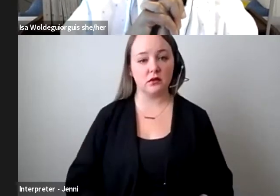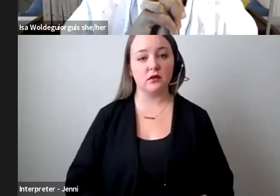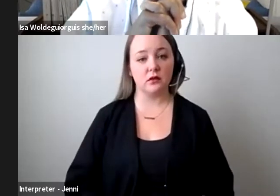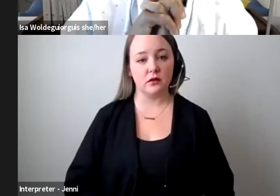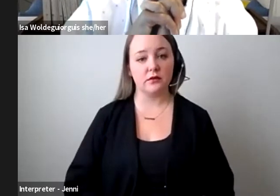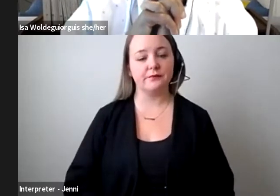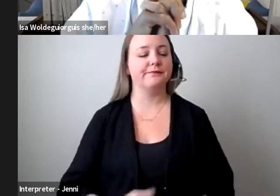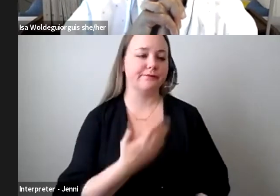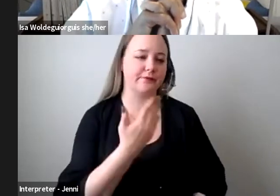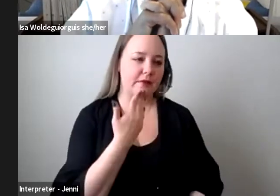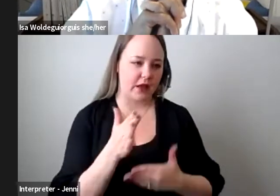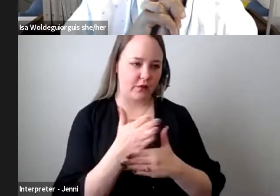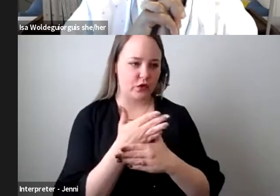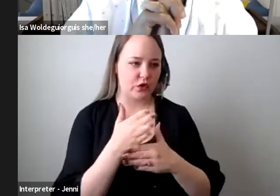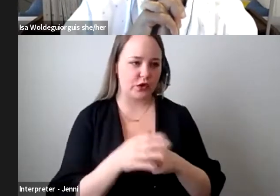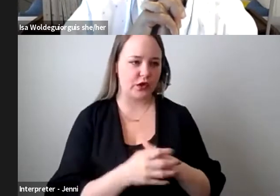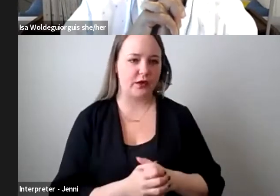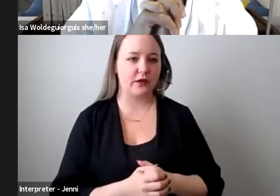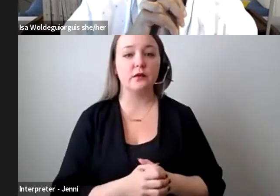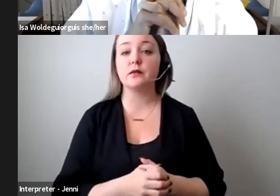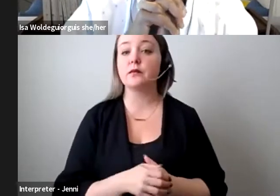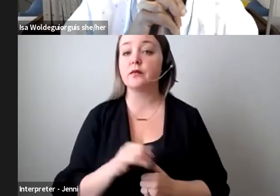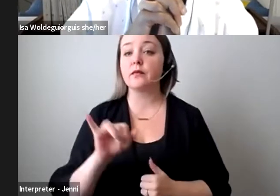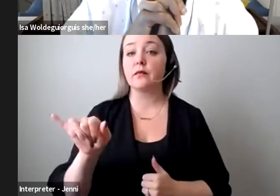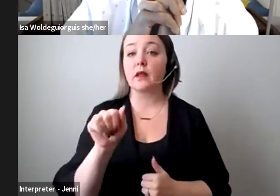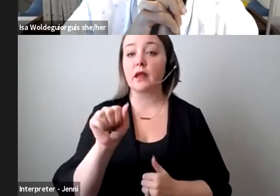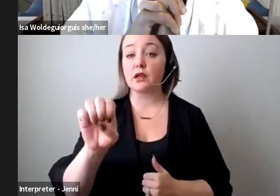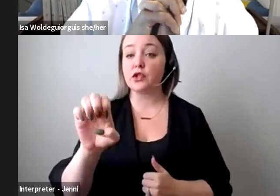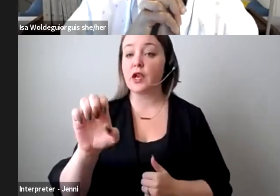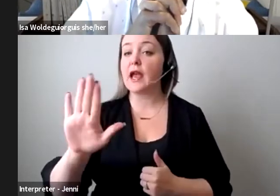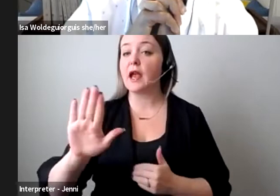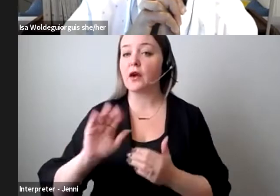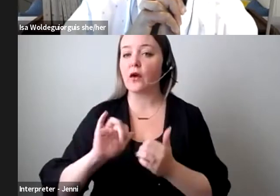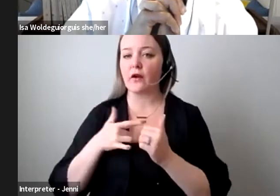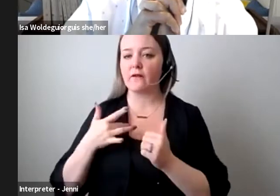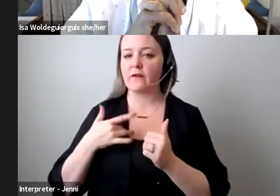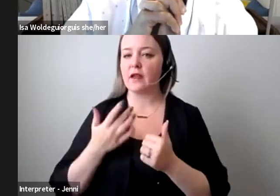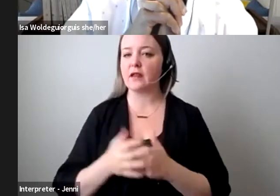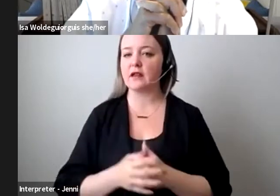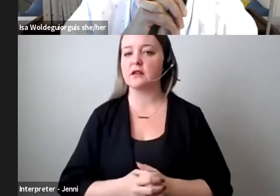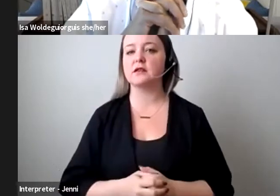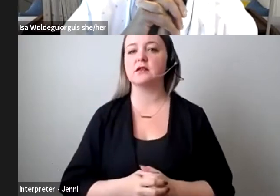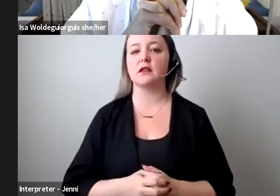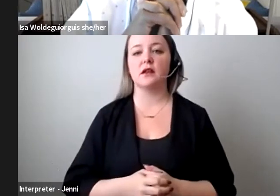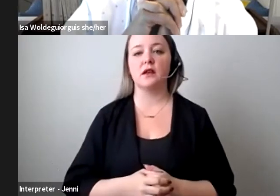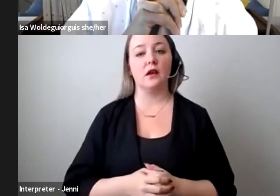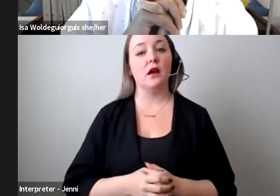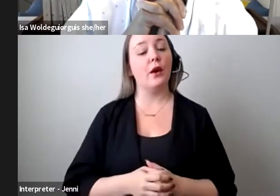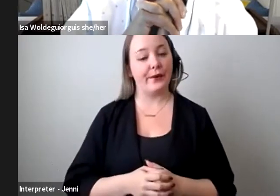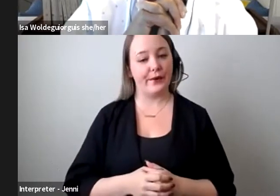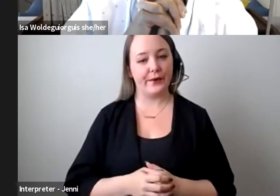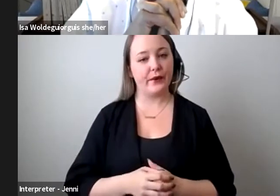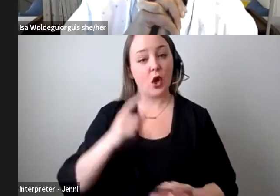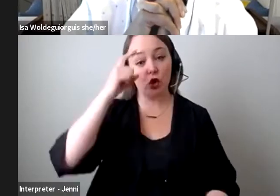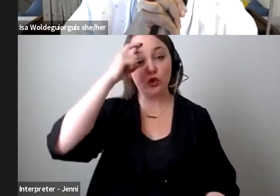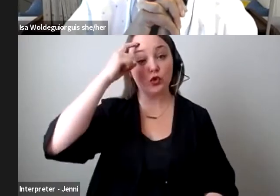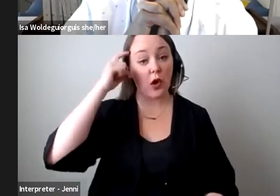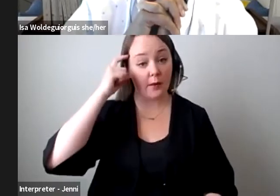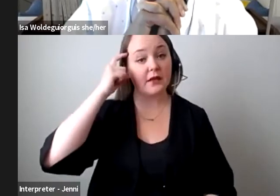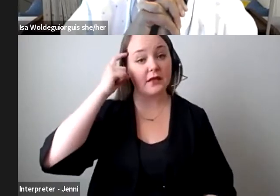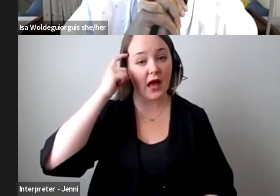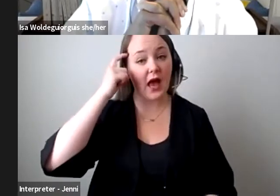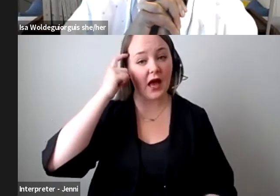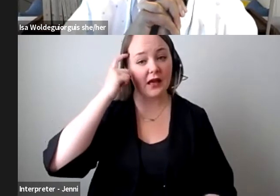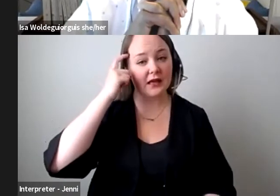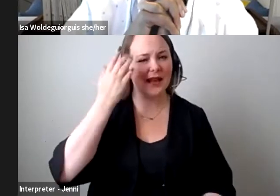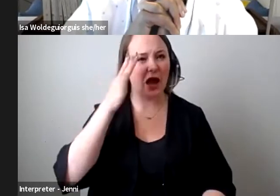Absolutely. Thank you. Jay, how did you feel? For one, I was traumatized. So I don't think